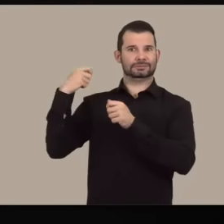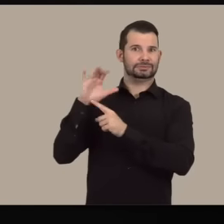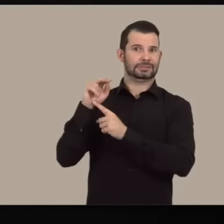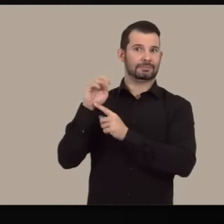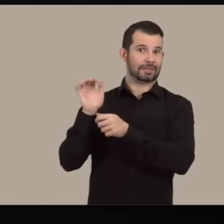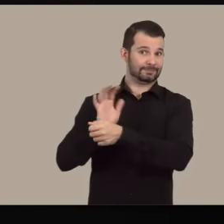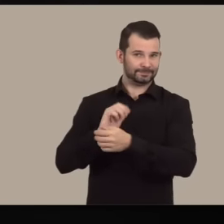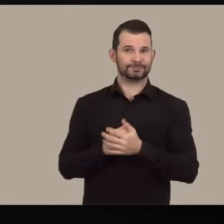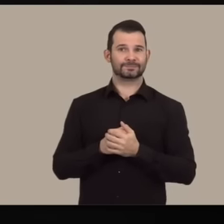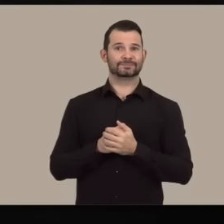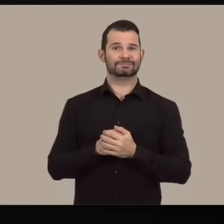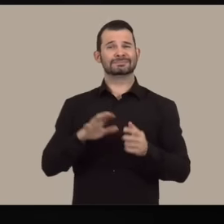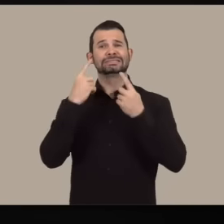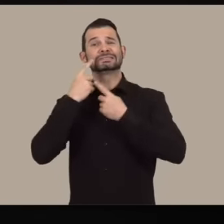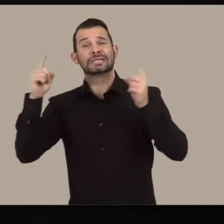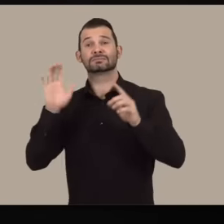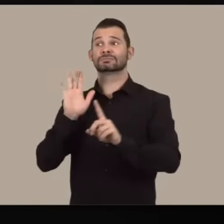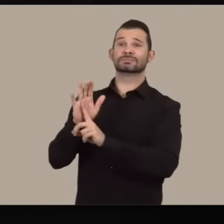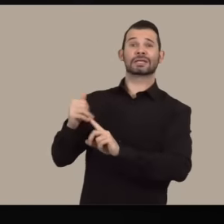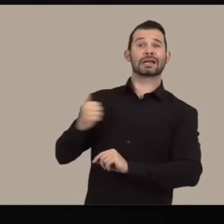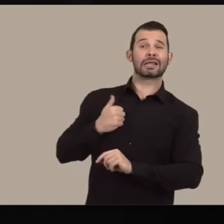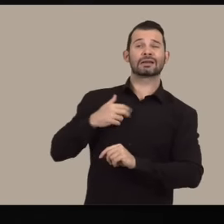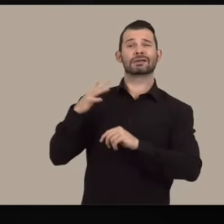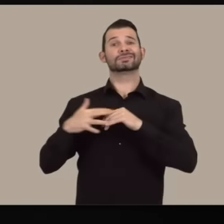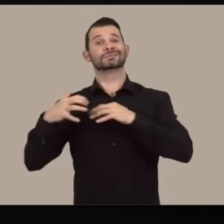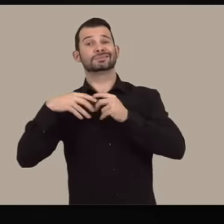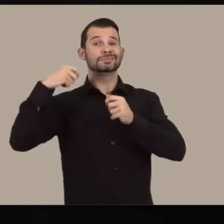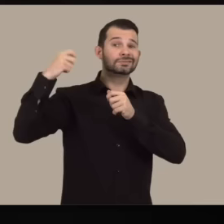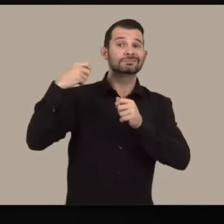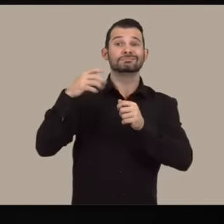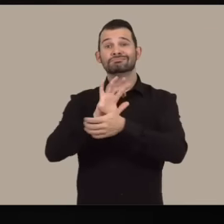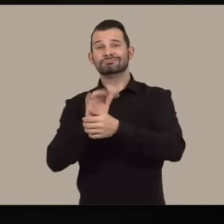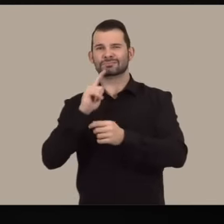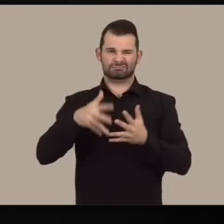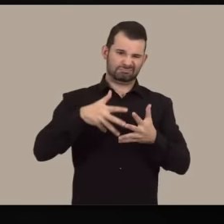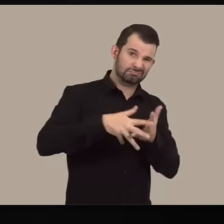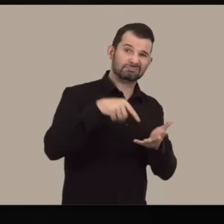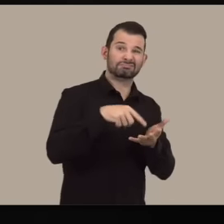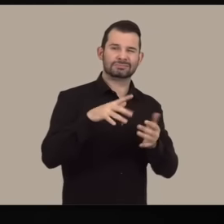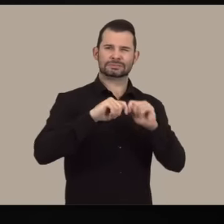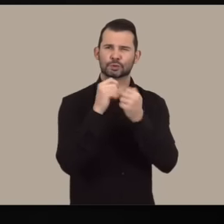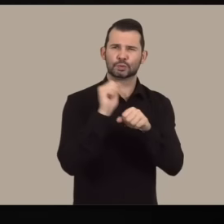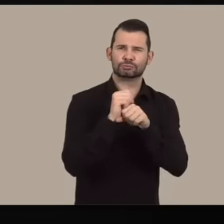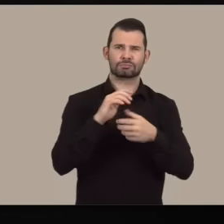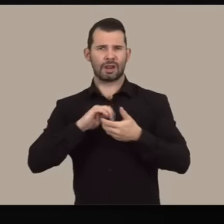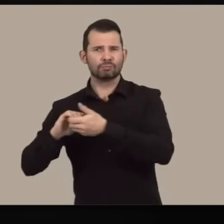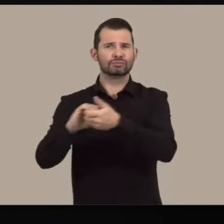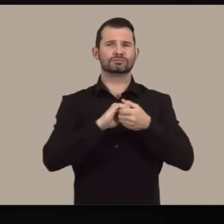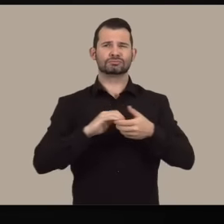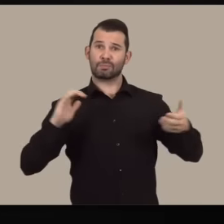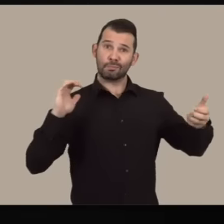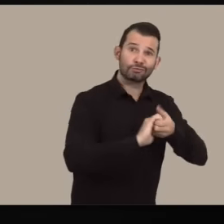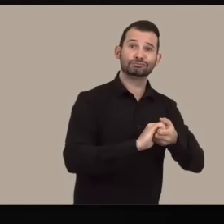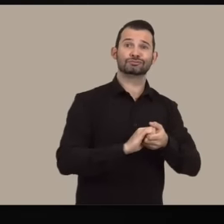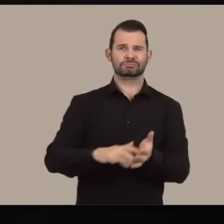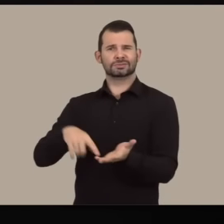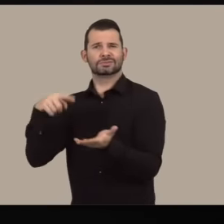cinema. The success of Canadian and Indigenous cinema is rooted in teamwork,